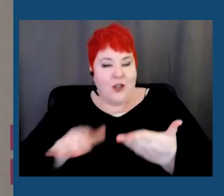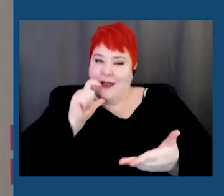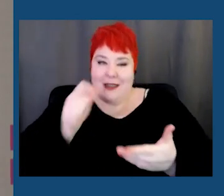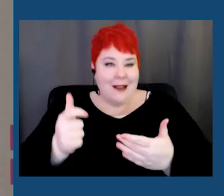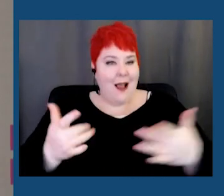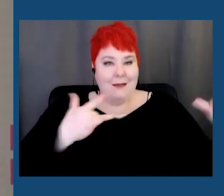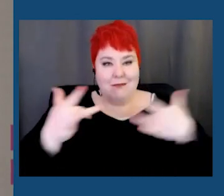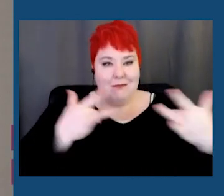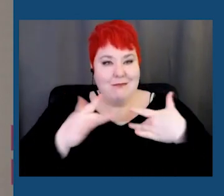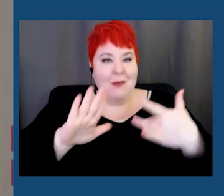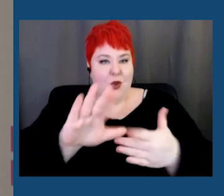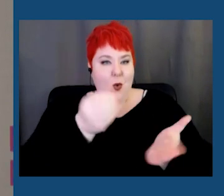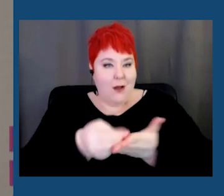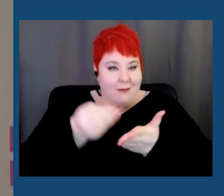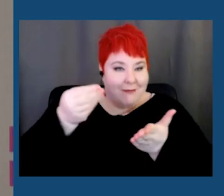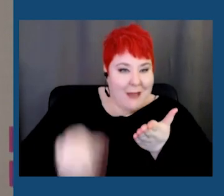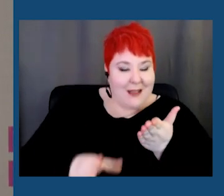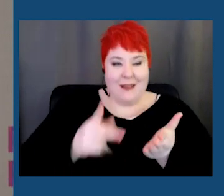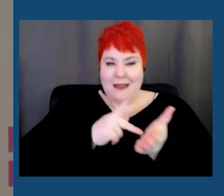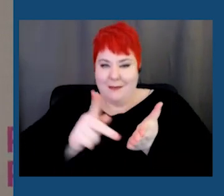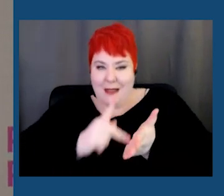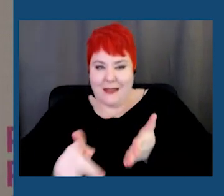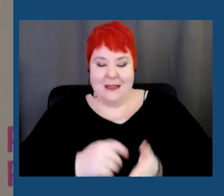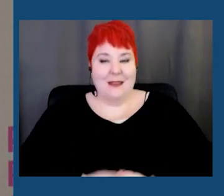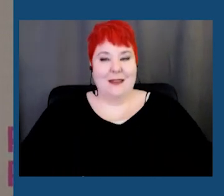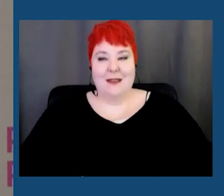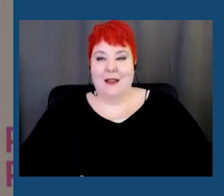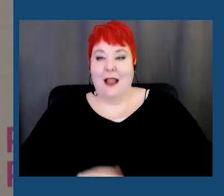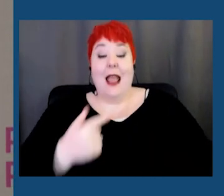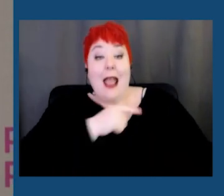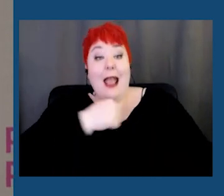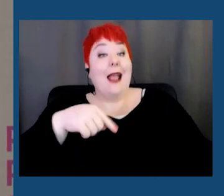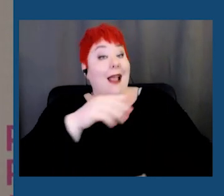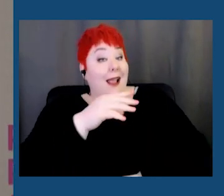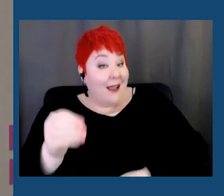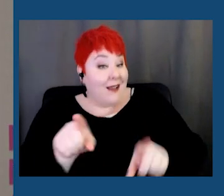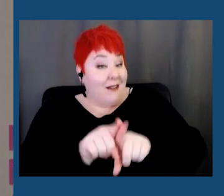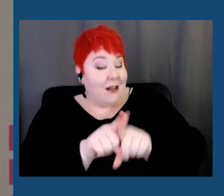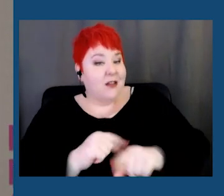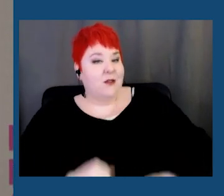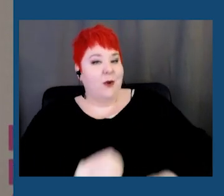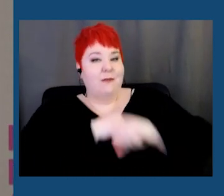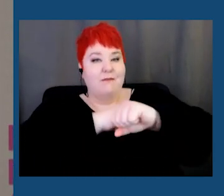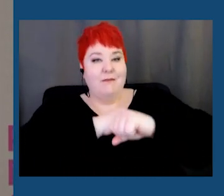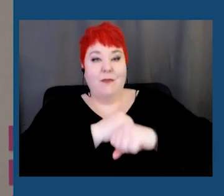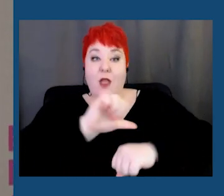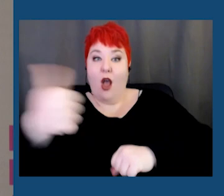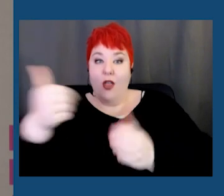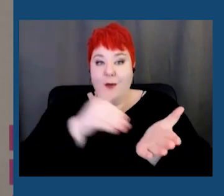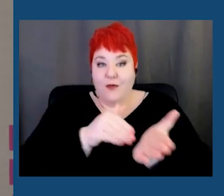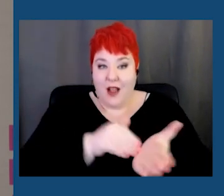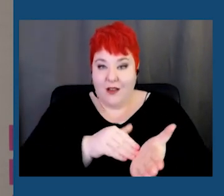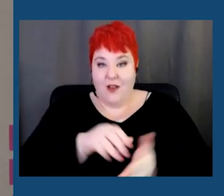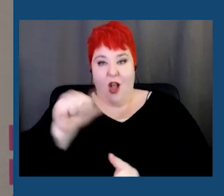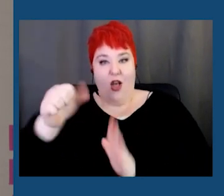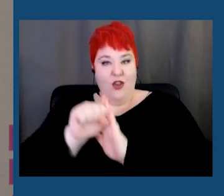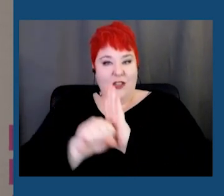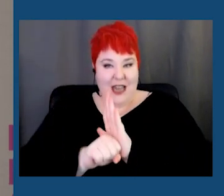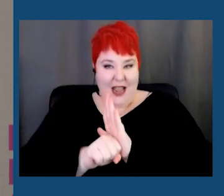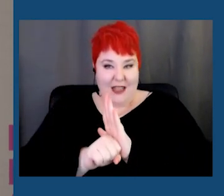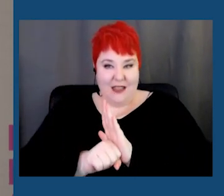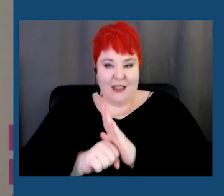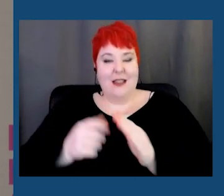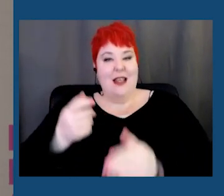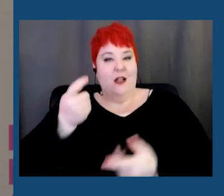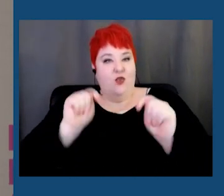own expenses. And we protected the providers from other states that might be trying to prosecute them if they're taking